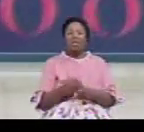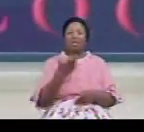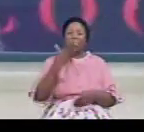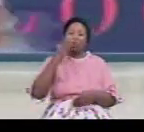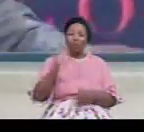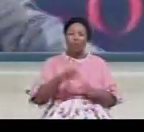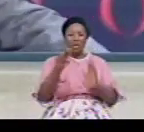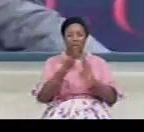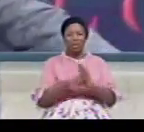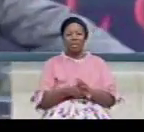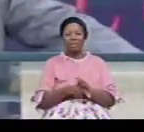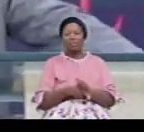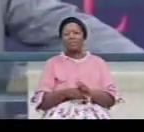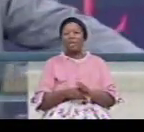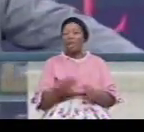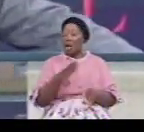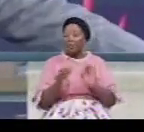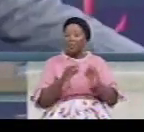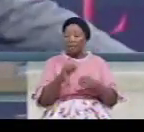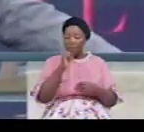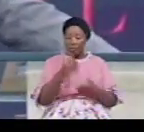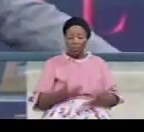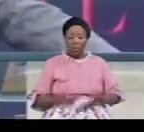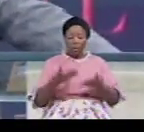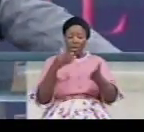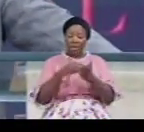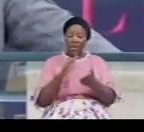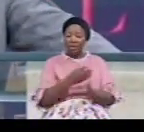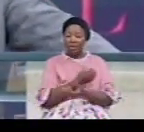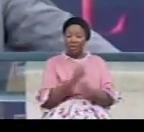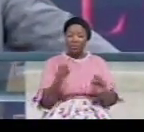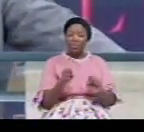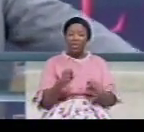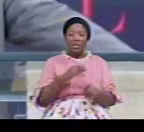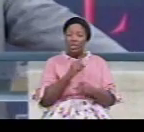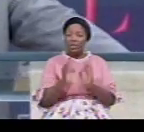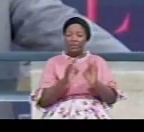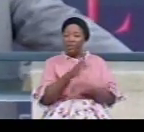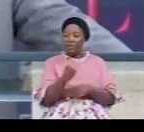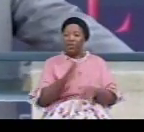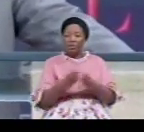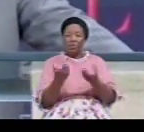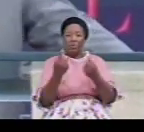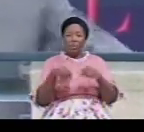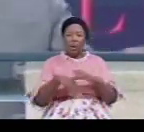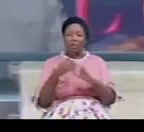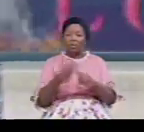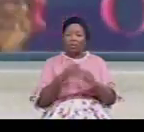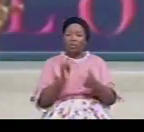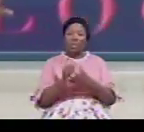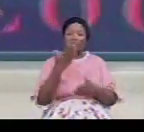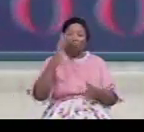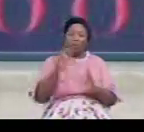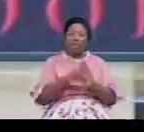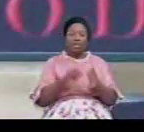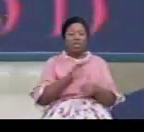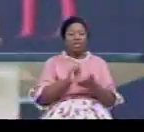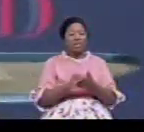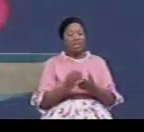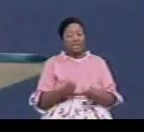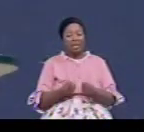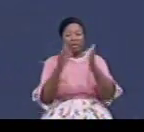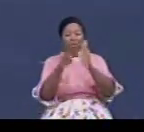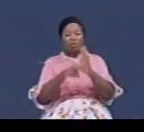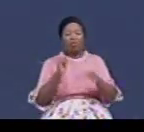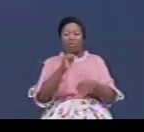not saved, if they don't come out of that wickedness, that atonement will not avail for them, because they have